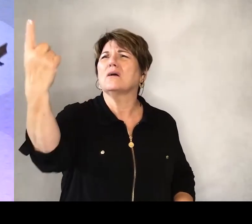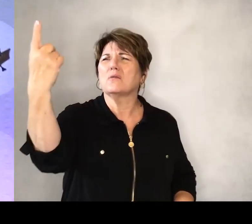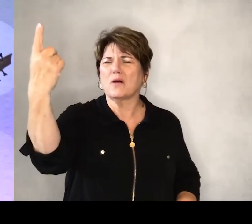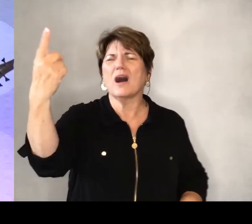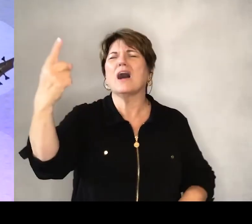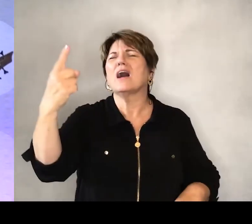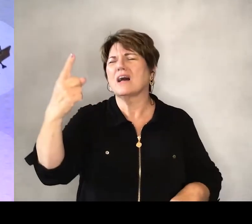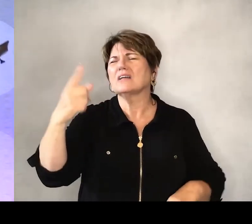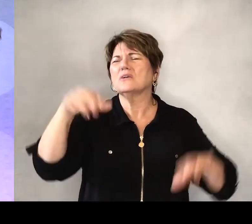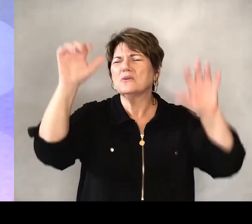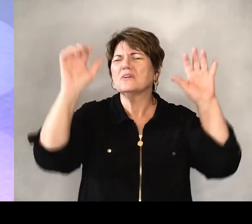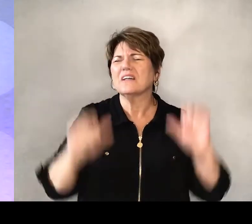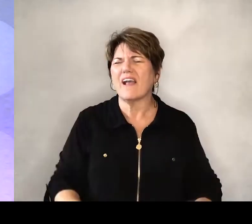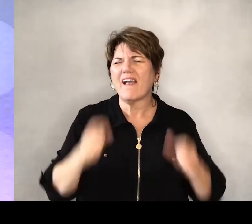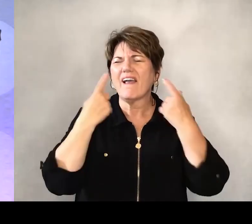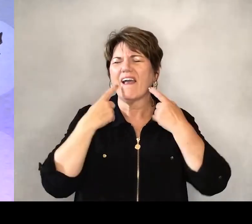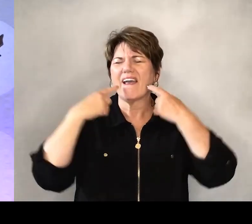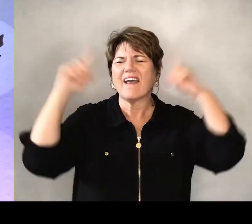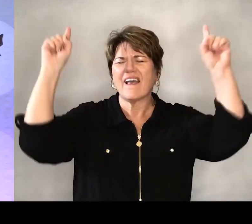only one who